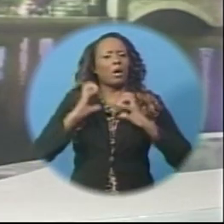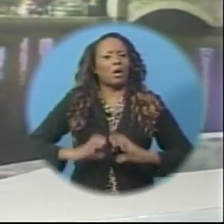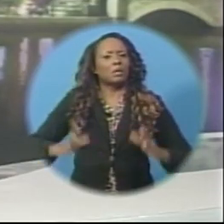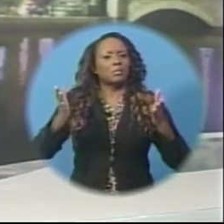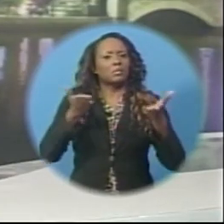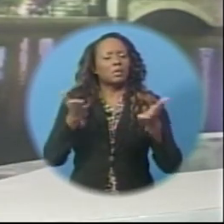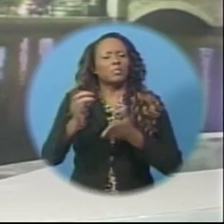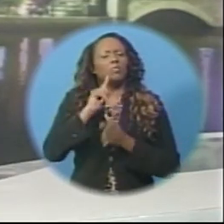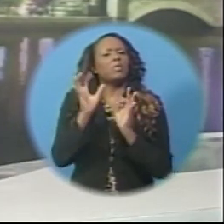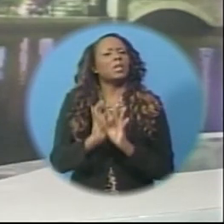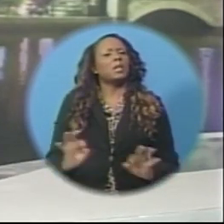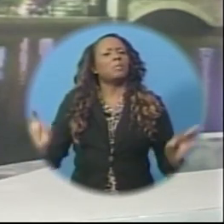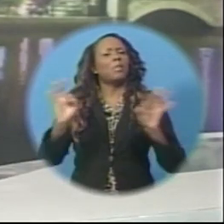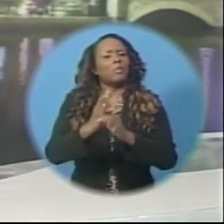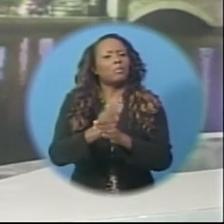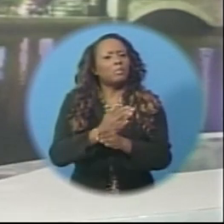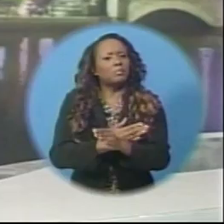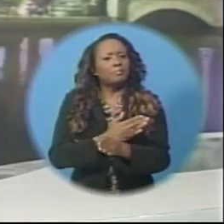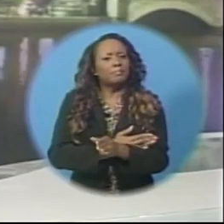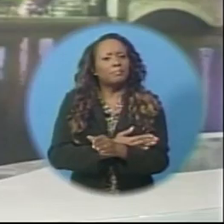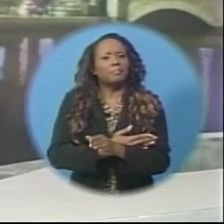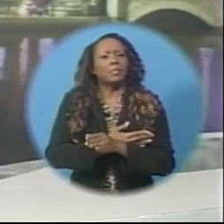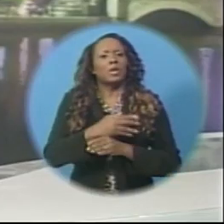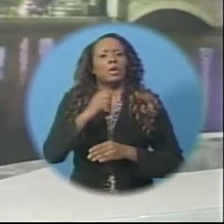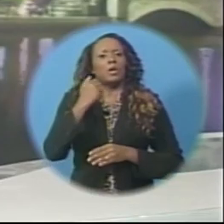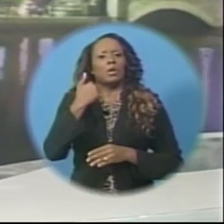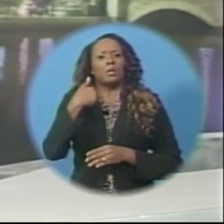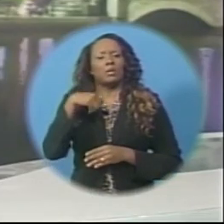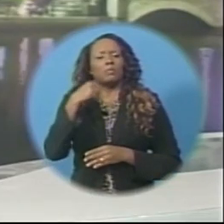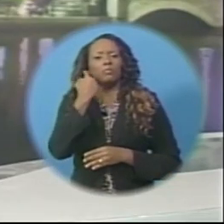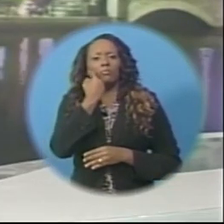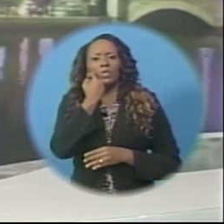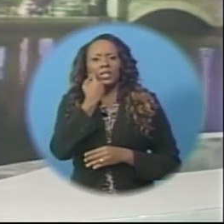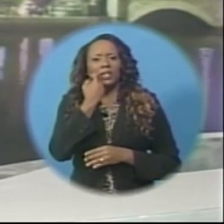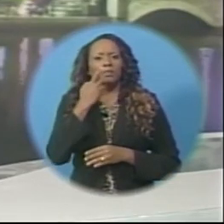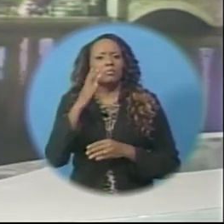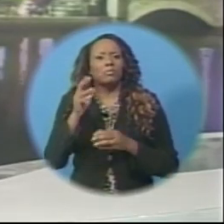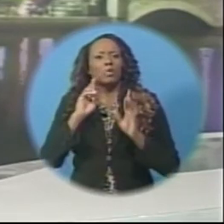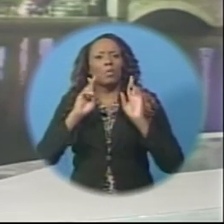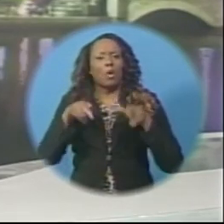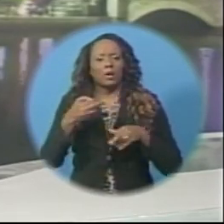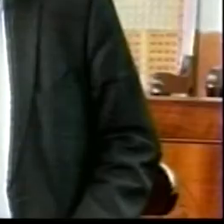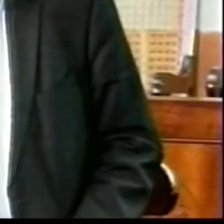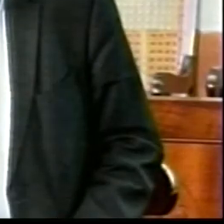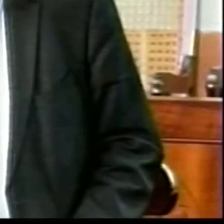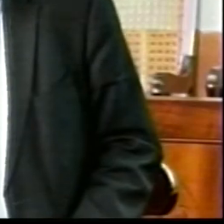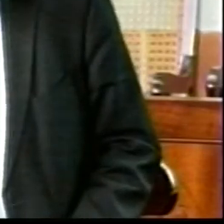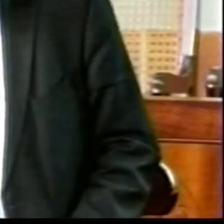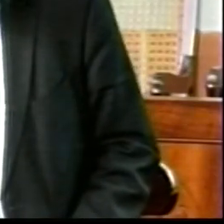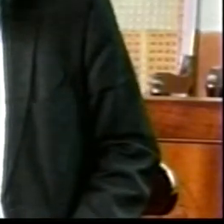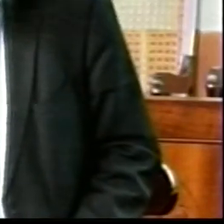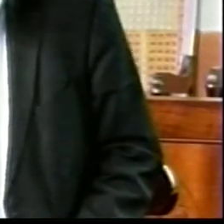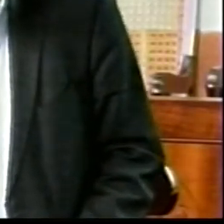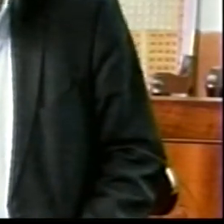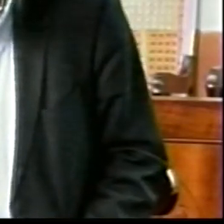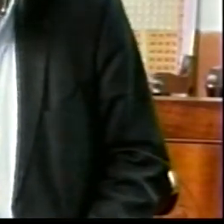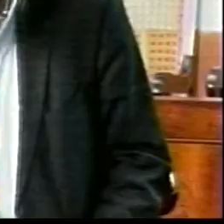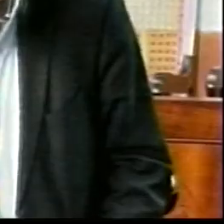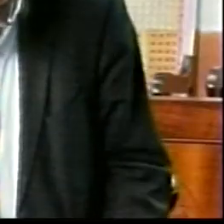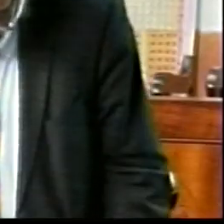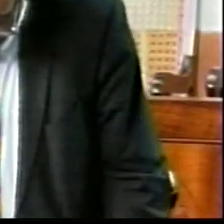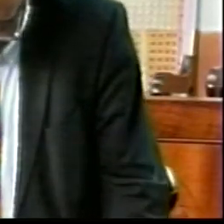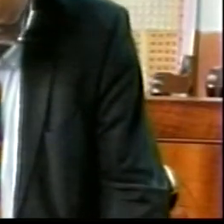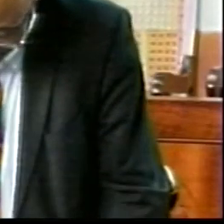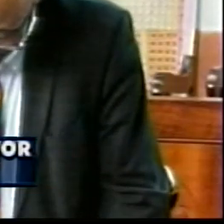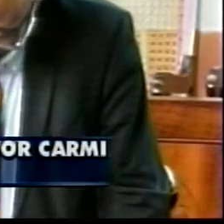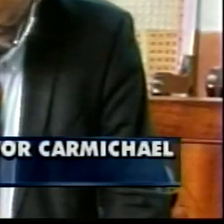in Barbados. He was moved by the island's ranking in a recent Doing Business report. Smoking alleviation